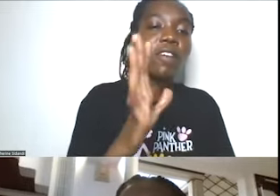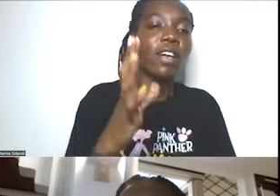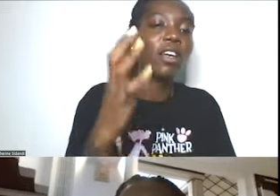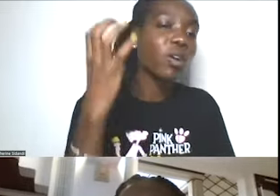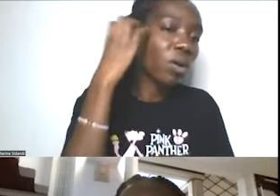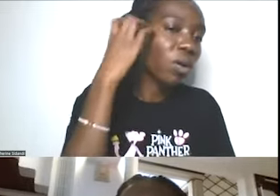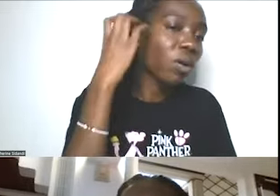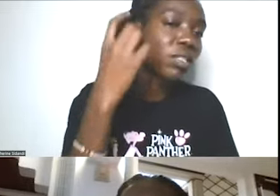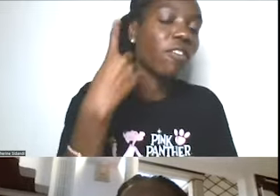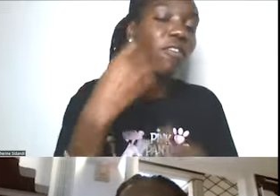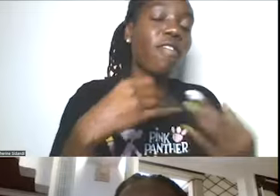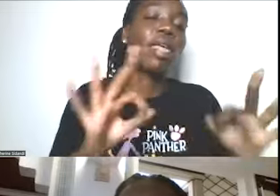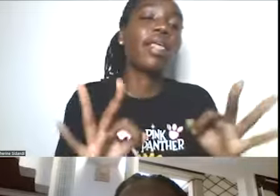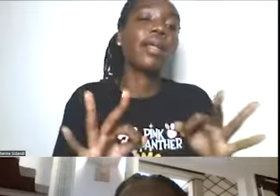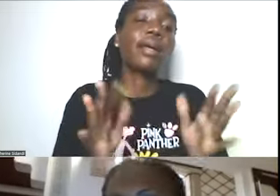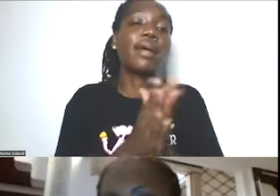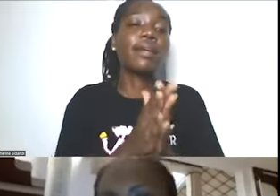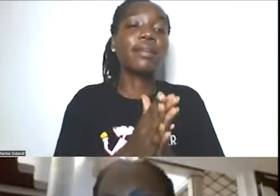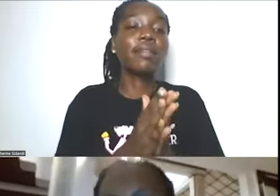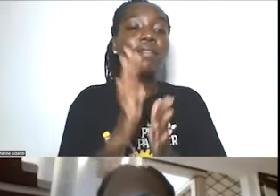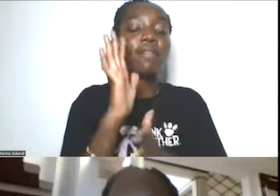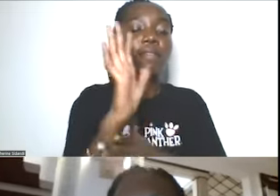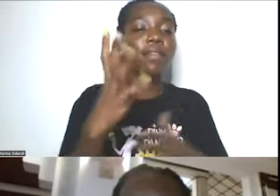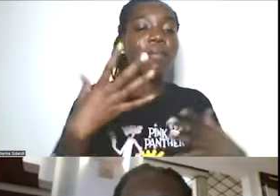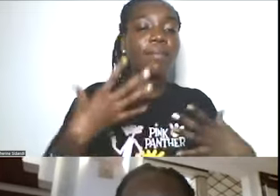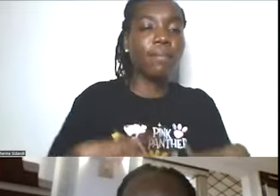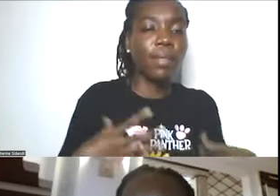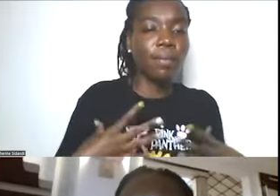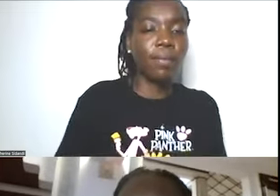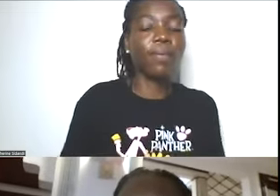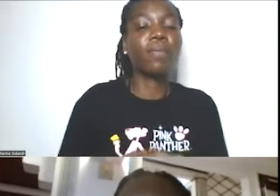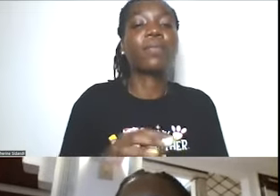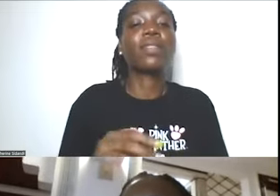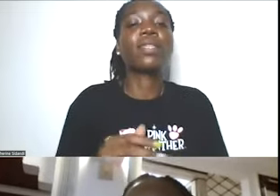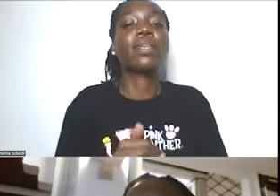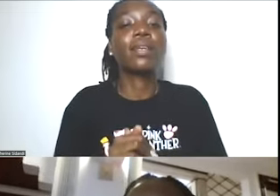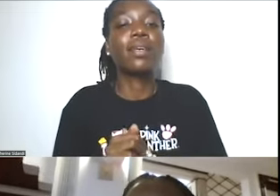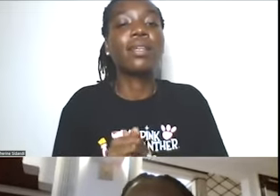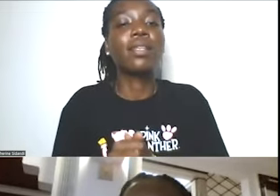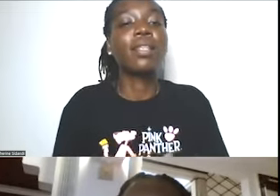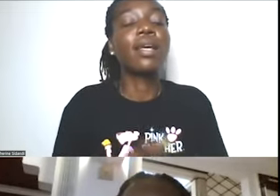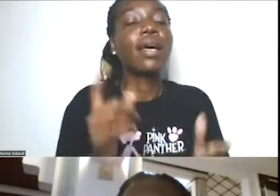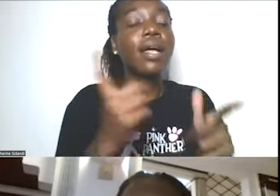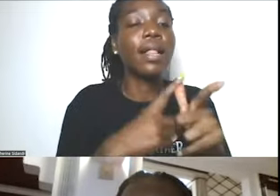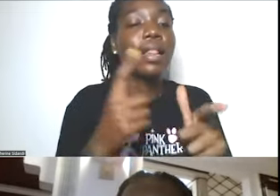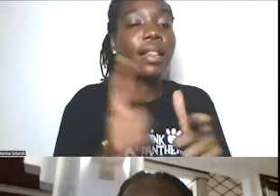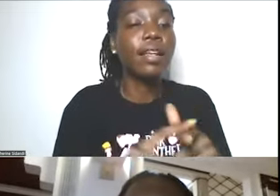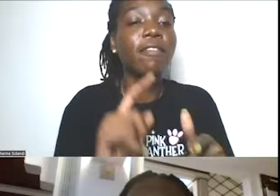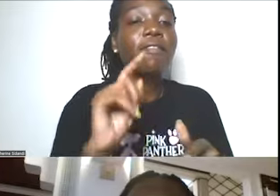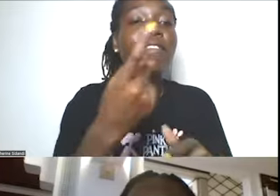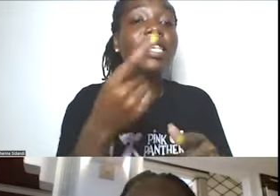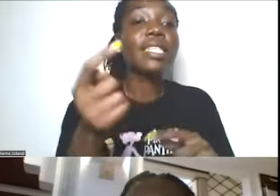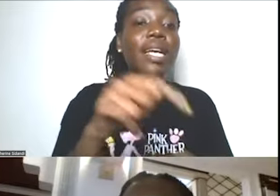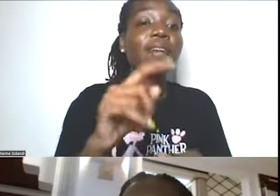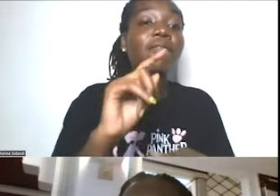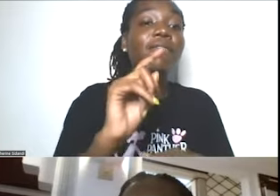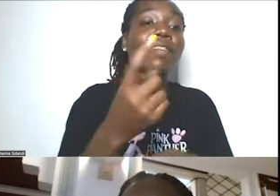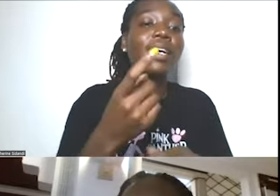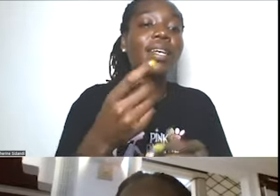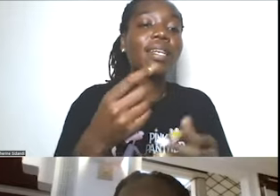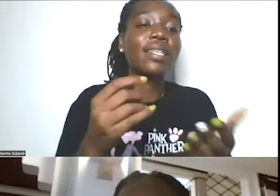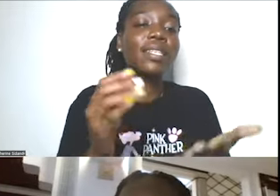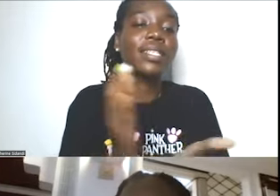in touch with me, and Frank will be able to give you 5 courses for free. And first come, first served. So whoever emails me